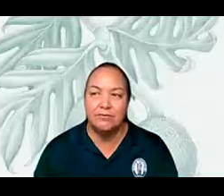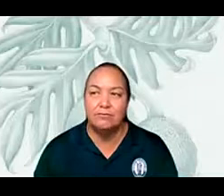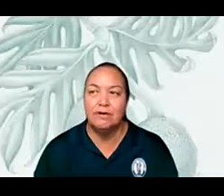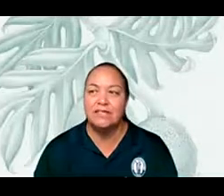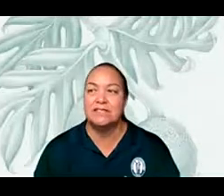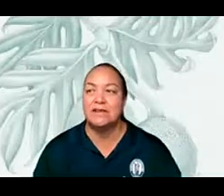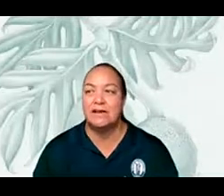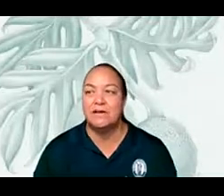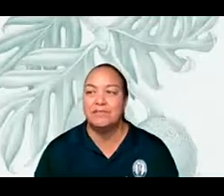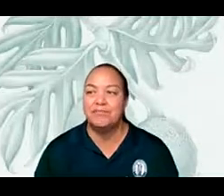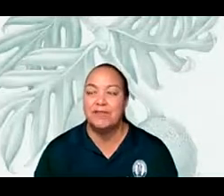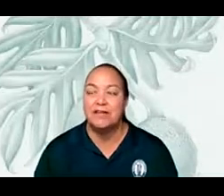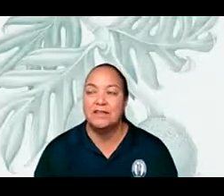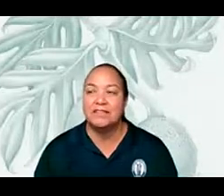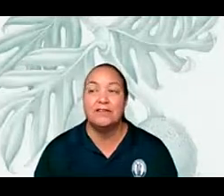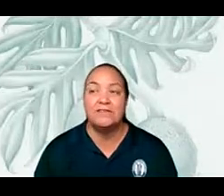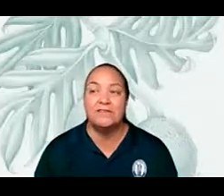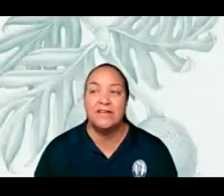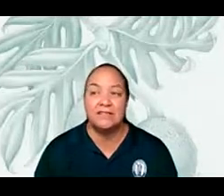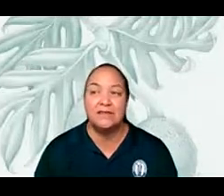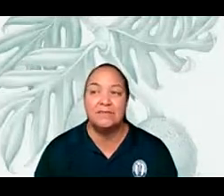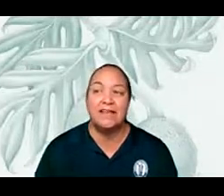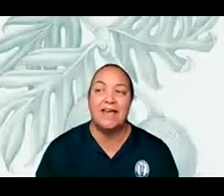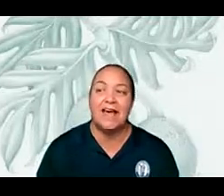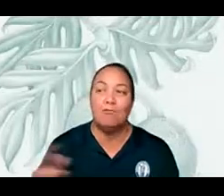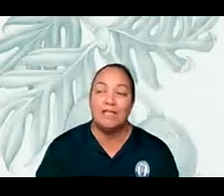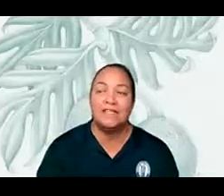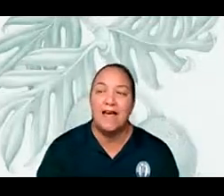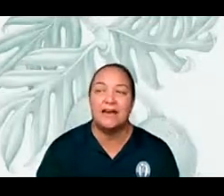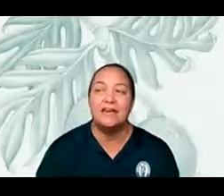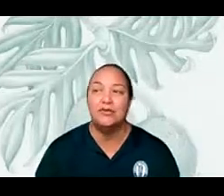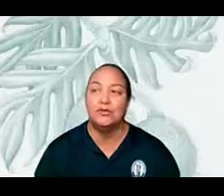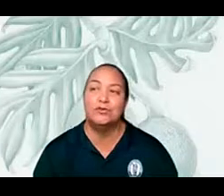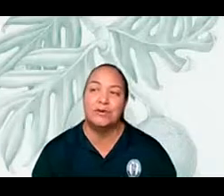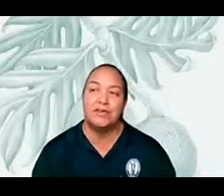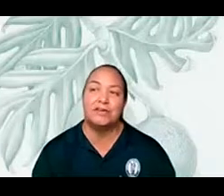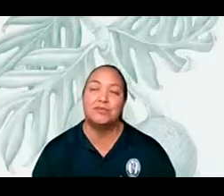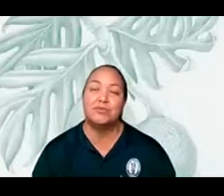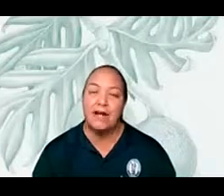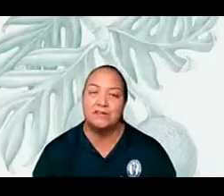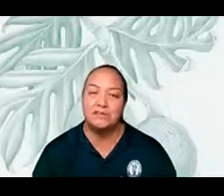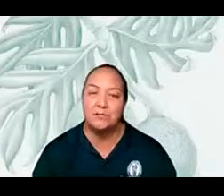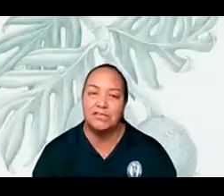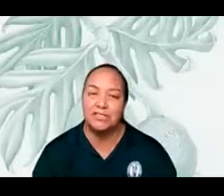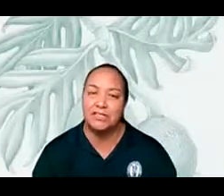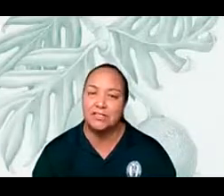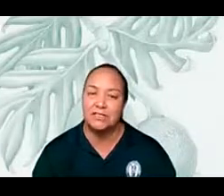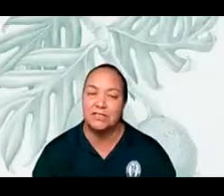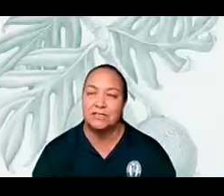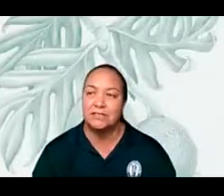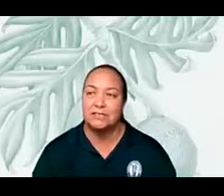self-esteem once the self-esteem that they had once had 2 to 3 years prior to